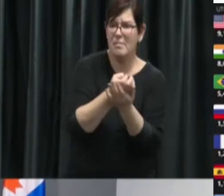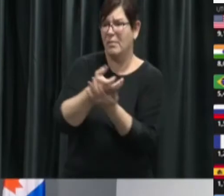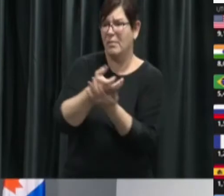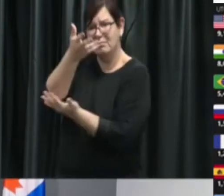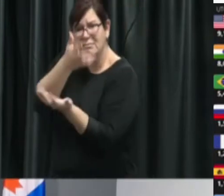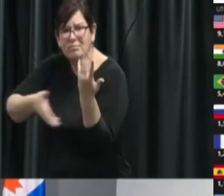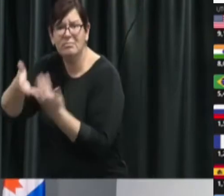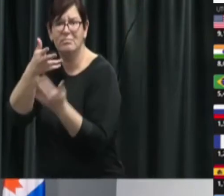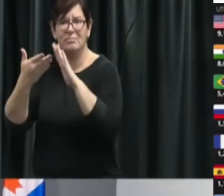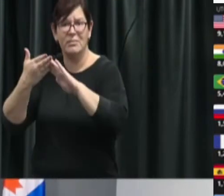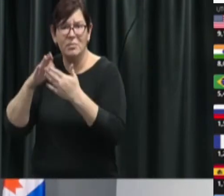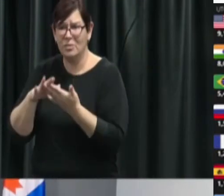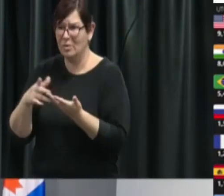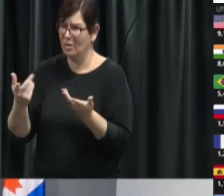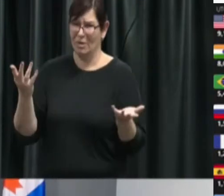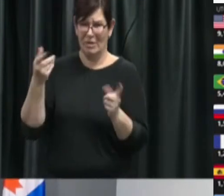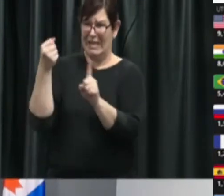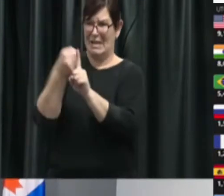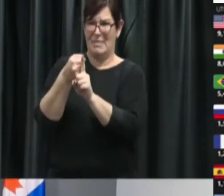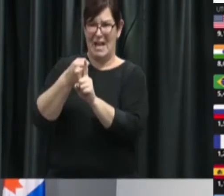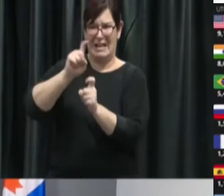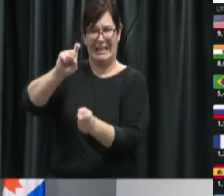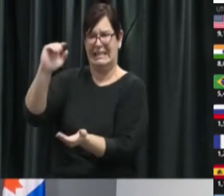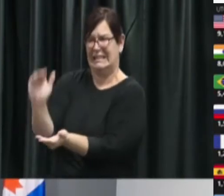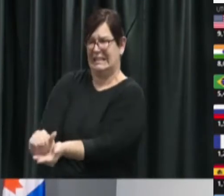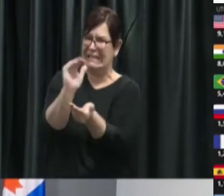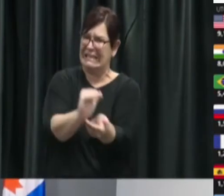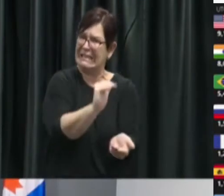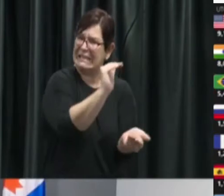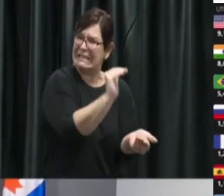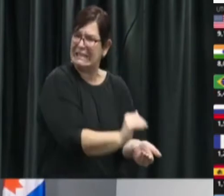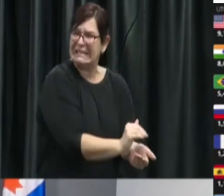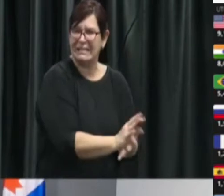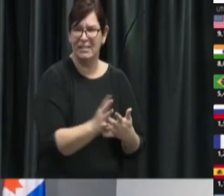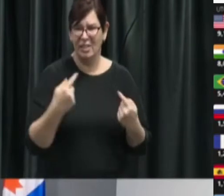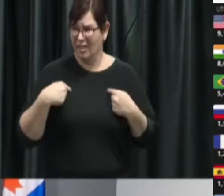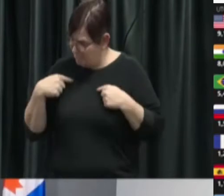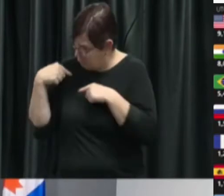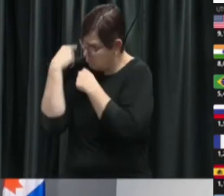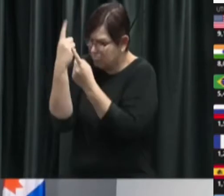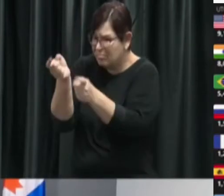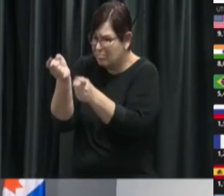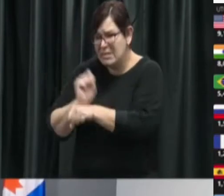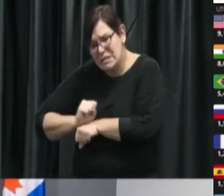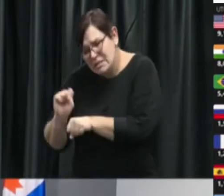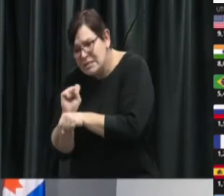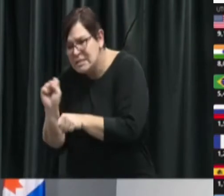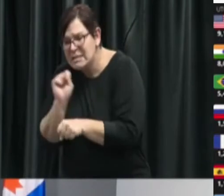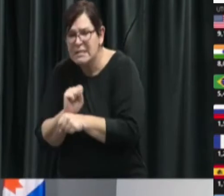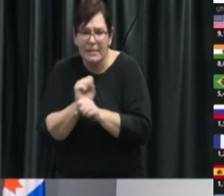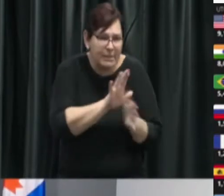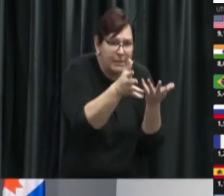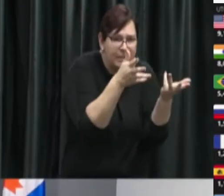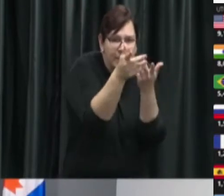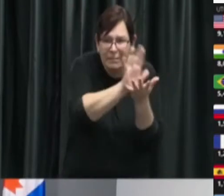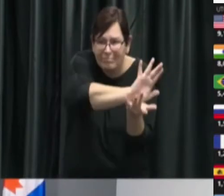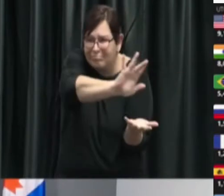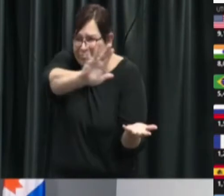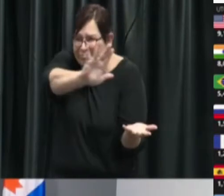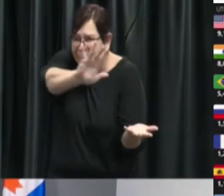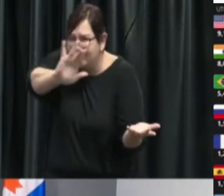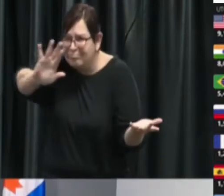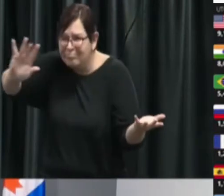very hard, not only here at Toronto Public Health and in concert with other city divisions and other government partners, but as well with our